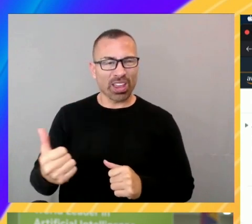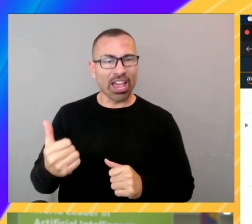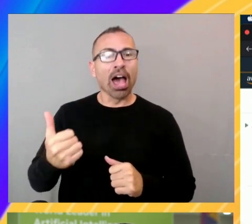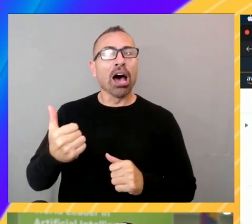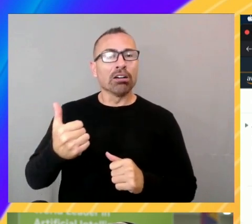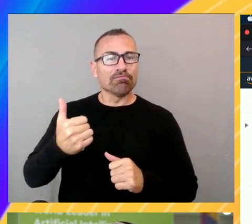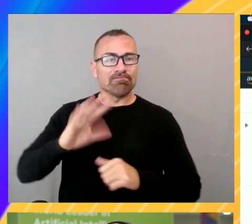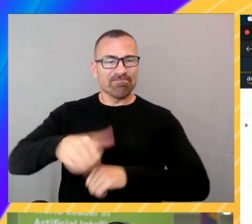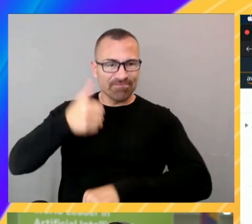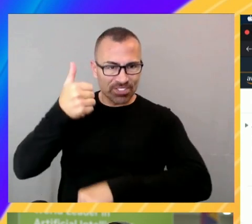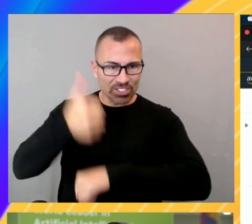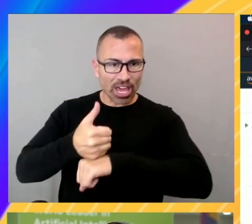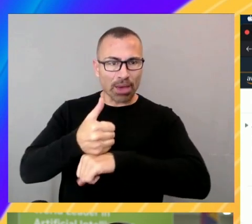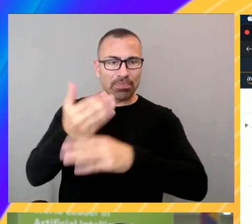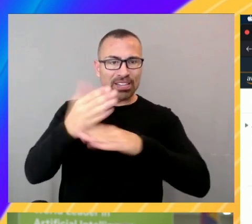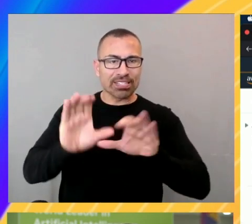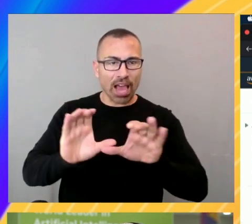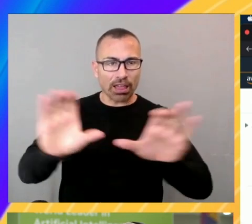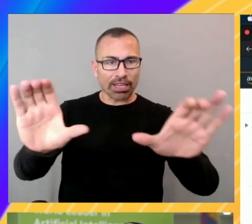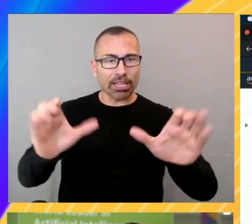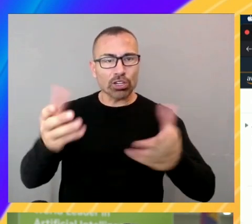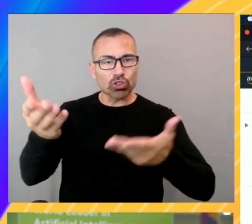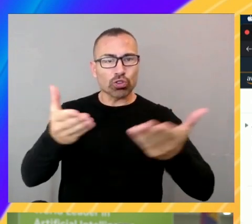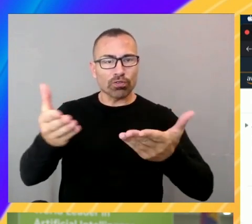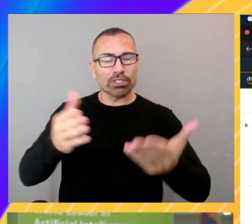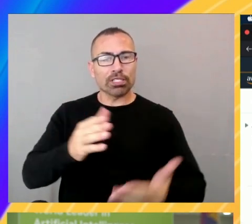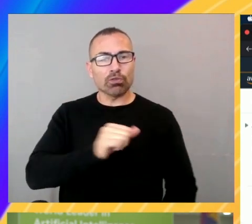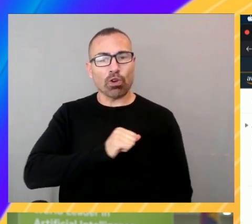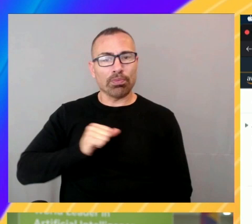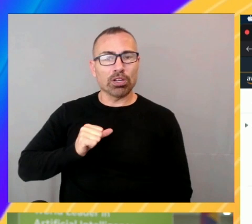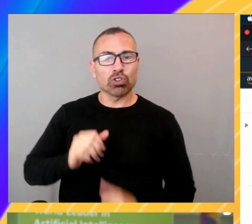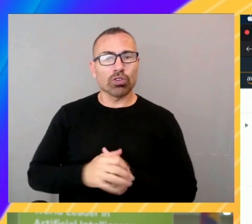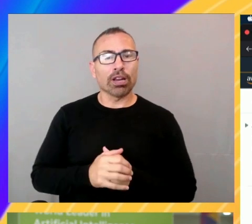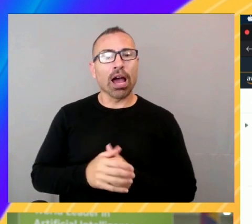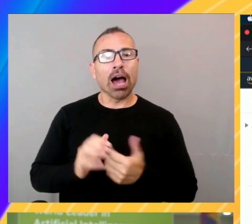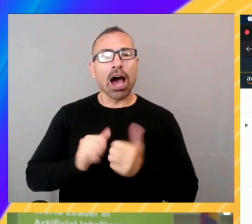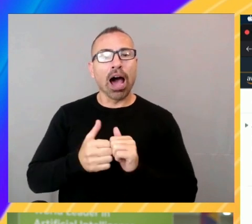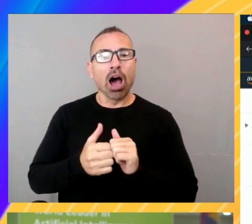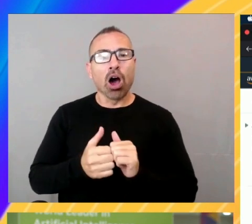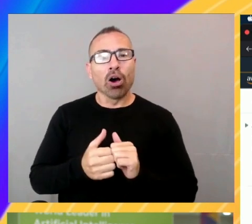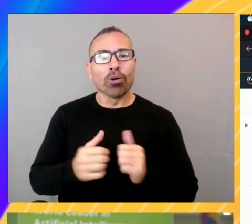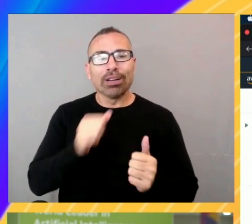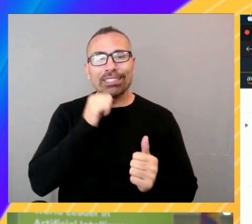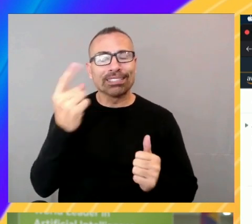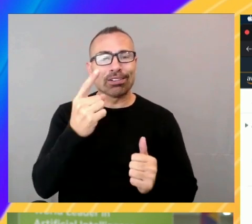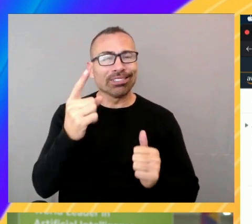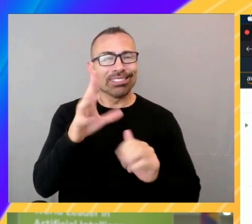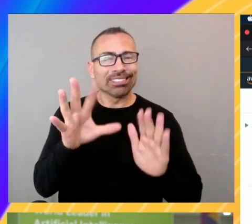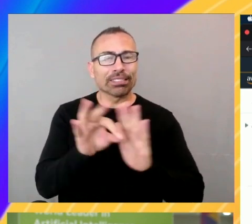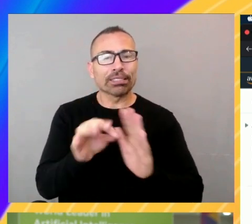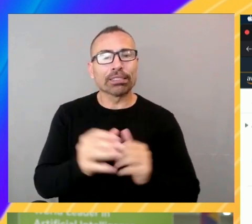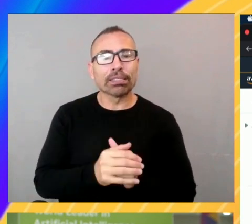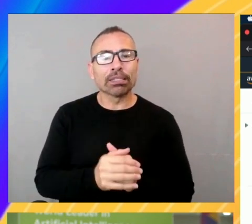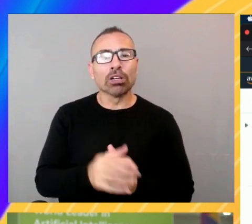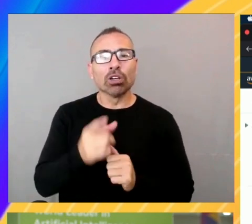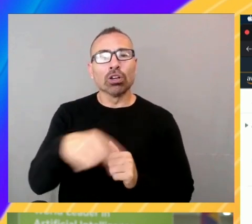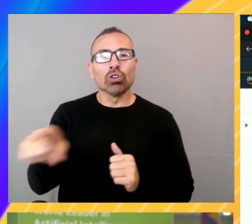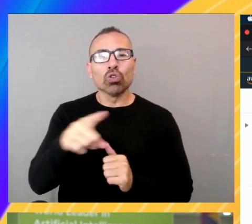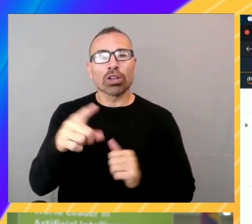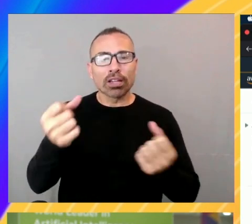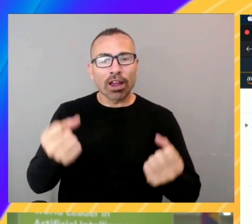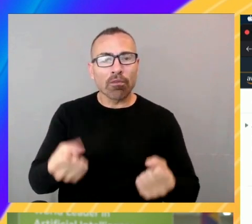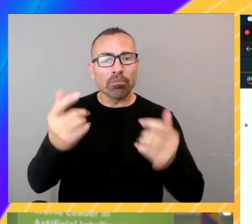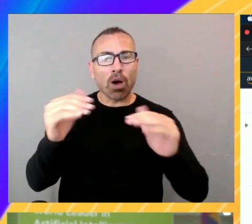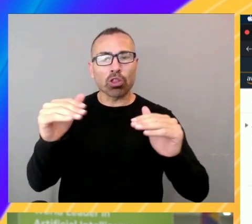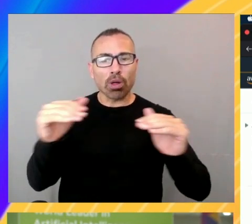And how this is delegated, it's no longer just select just one account, maybe one or two. You can have some that have multiple accounts and select. But this is a policy-based delegation,